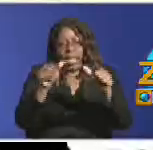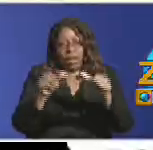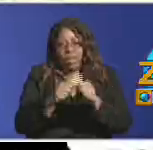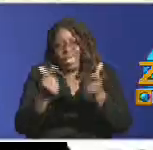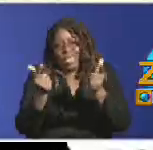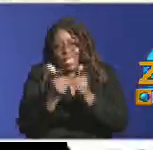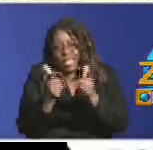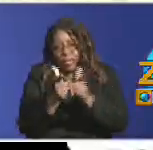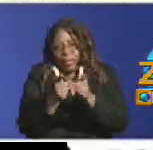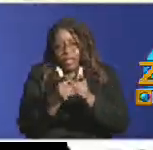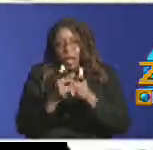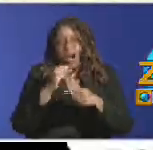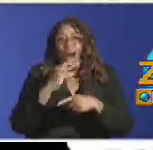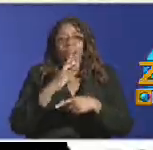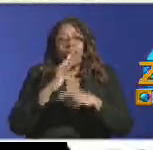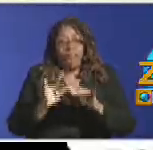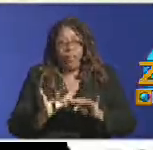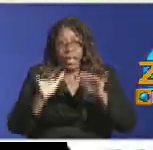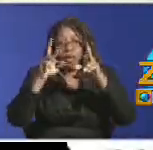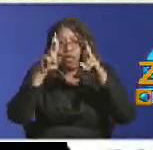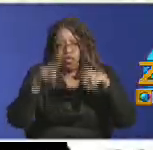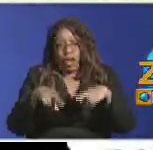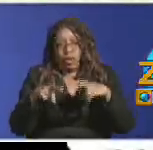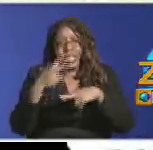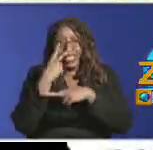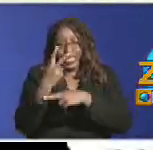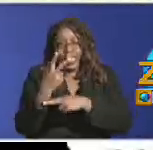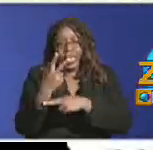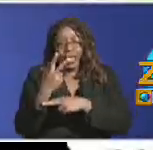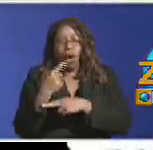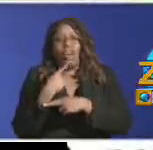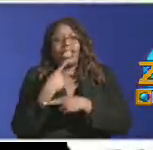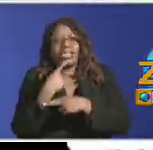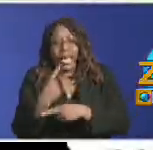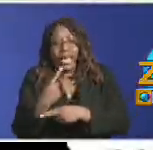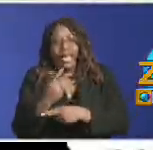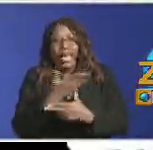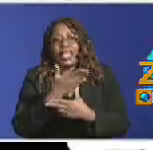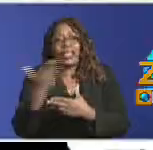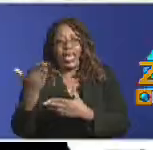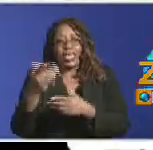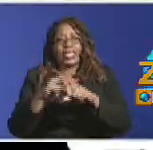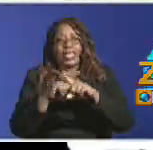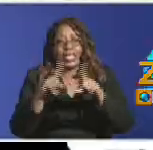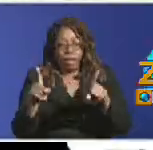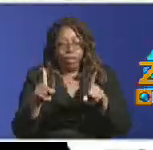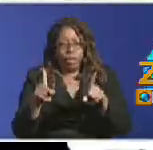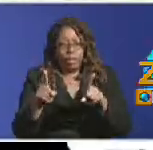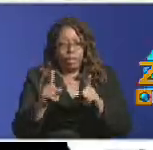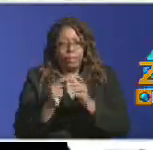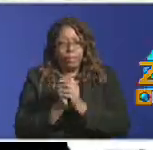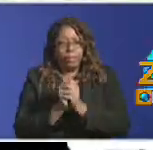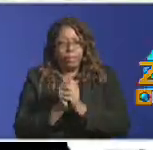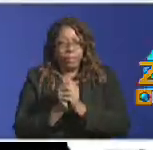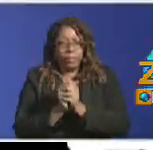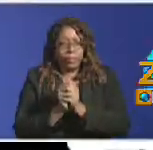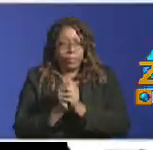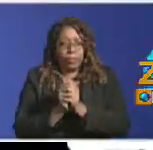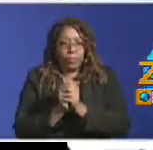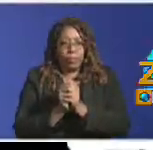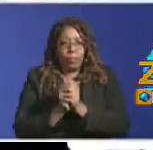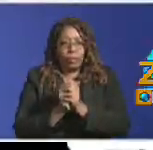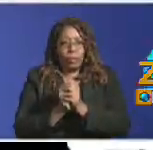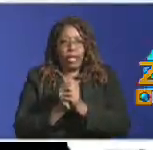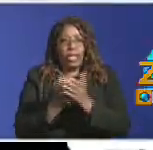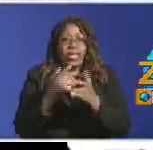flooding near Fox Hill North, residents were singing a different tune in the south, closer to the Bahamas Department of Corrections.